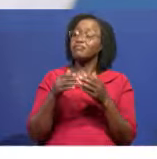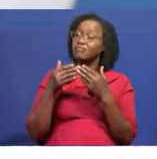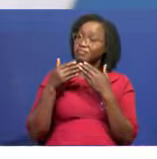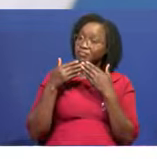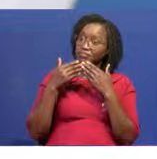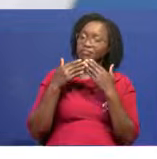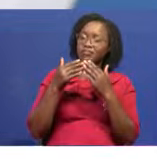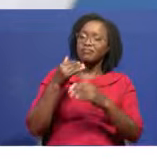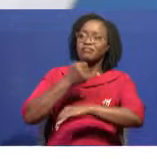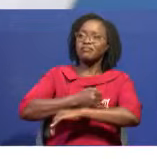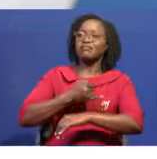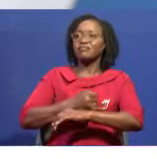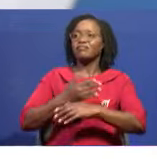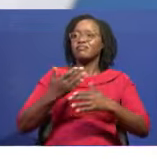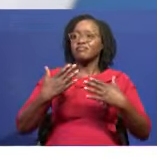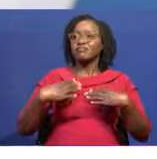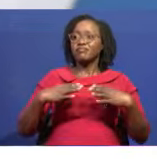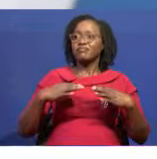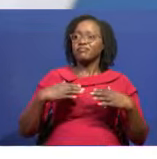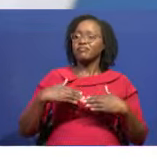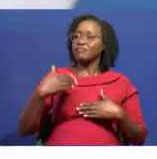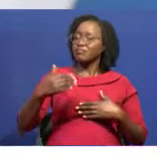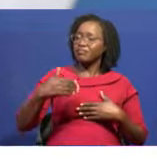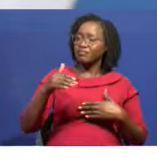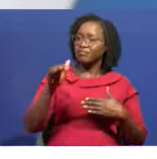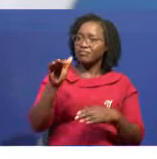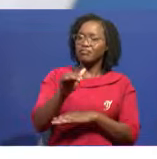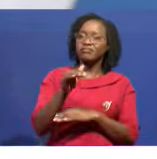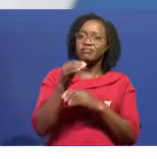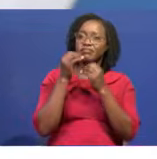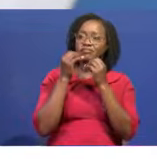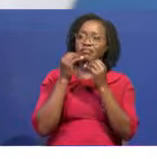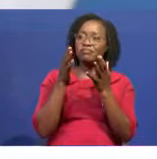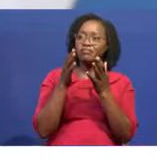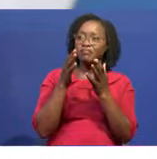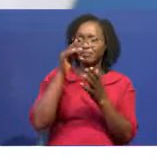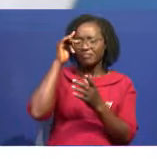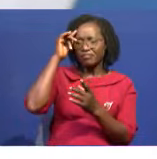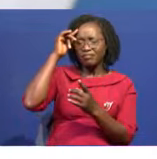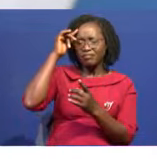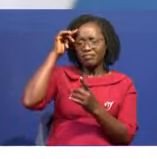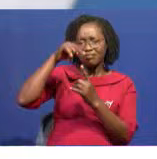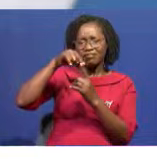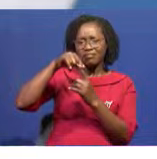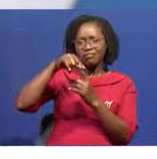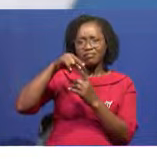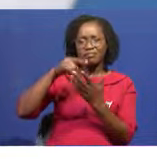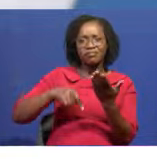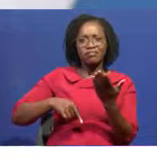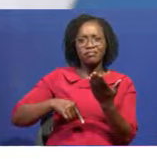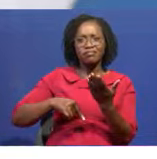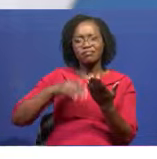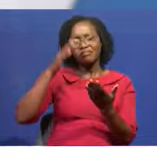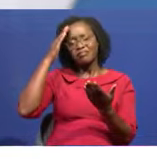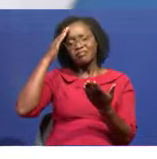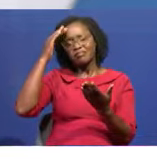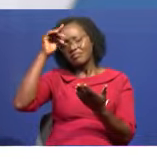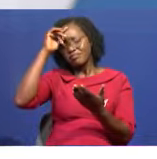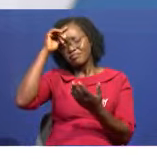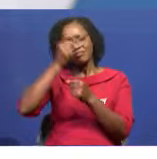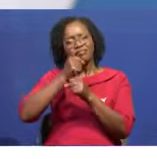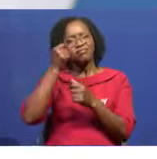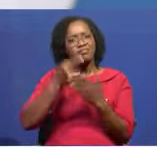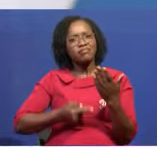institutions and people who have always requested for information for purposes of knowing what the government is